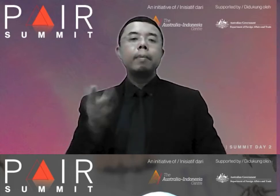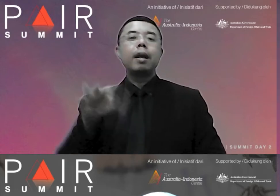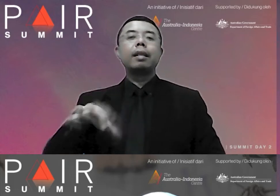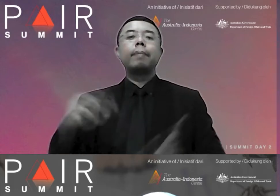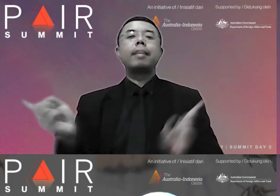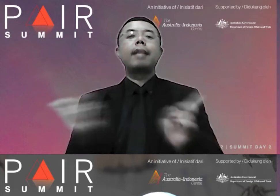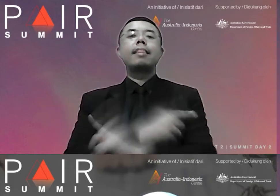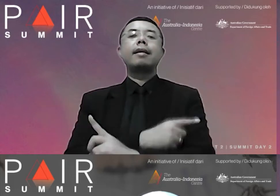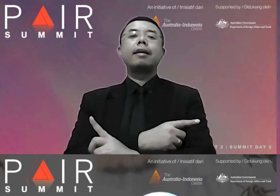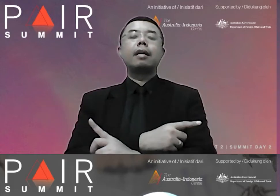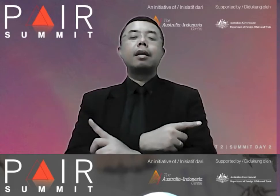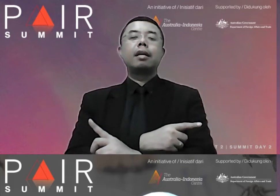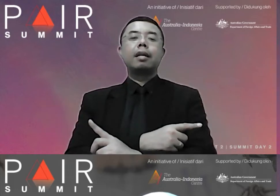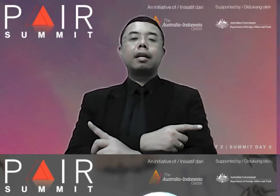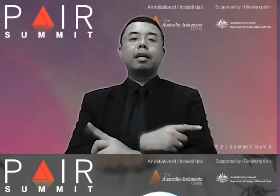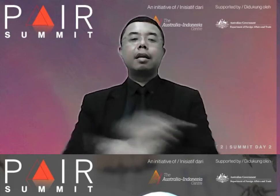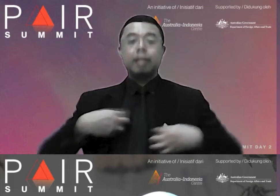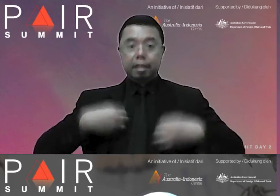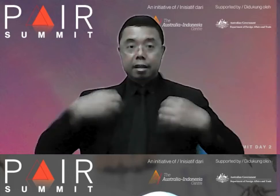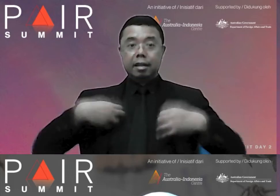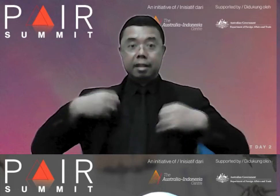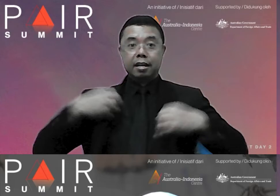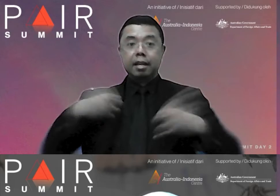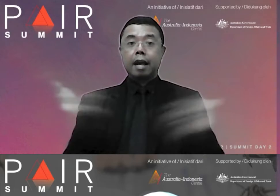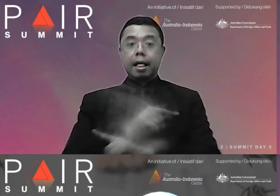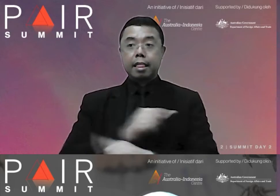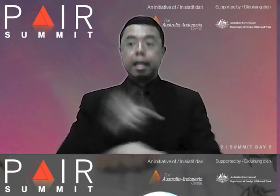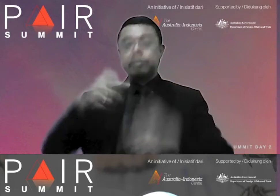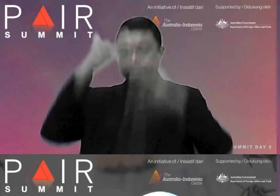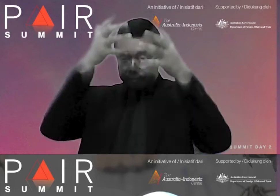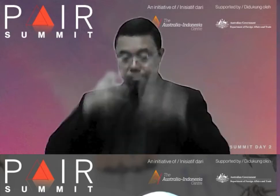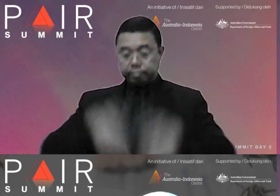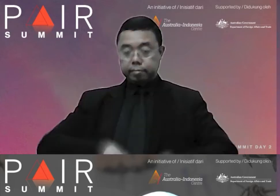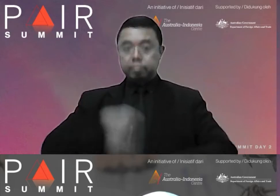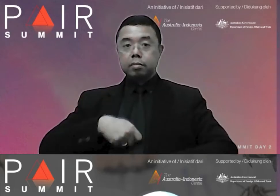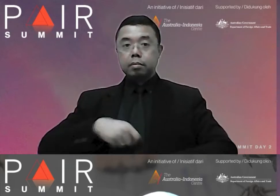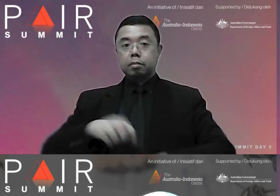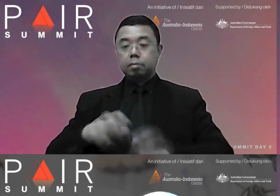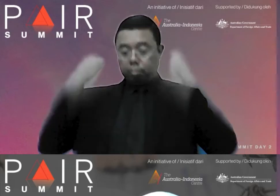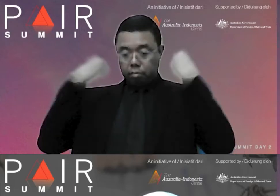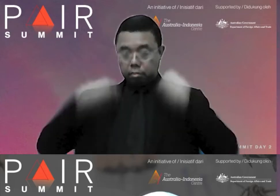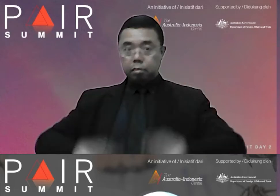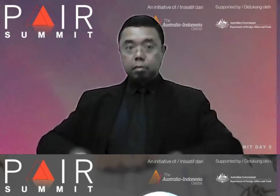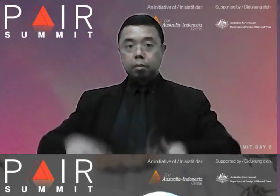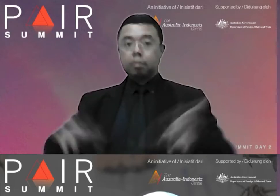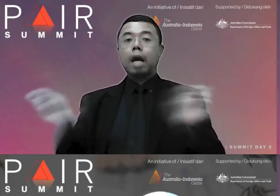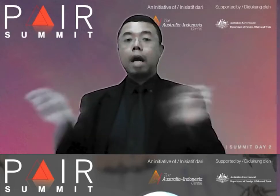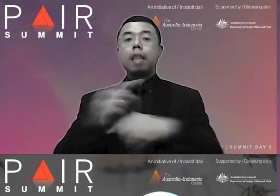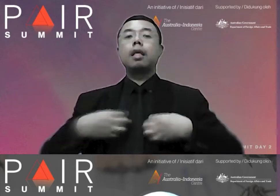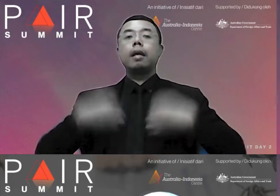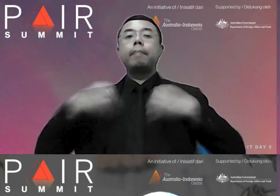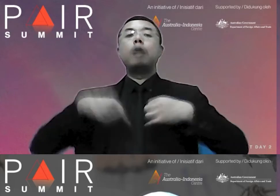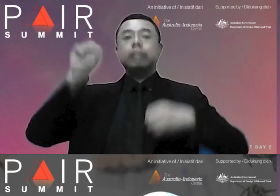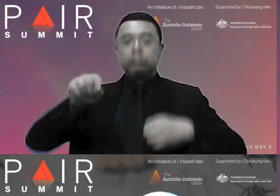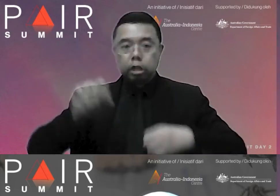the PPE and took out the PPE and change. That is actually the area where the worker should be protected, but actually become